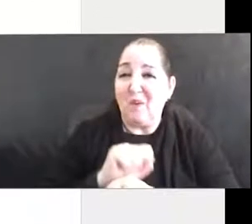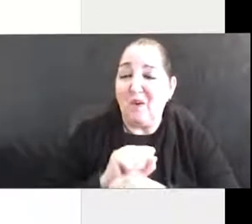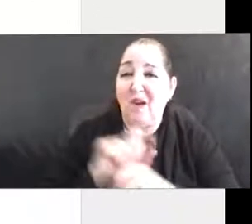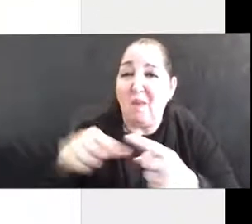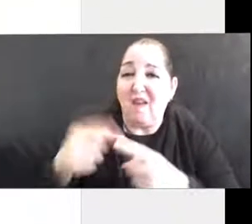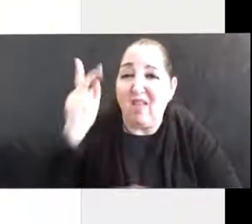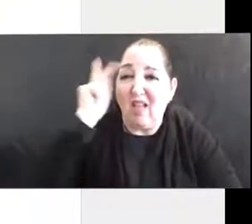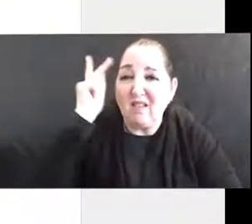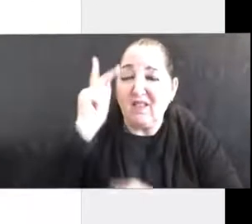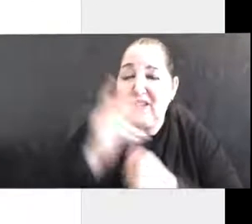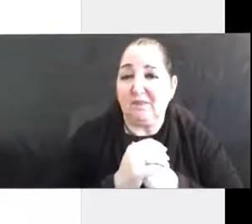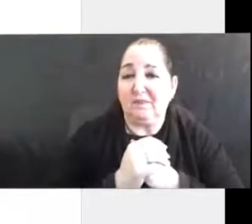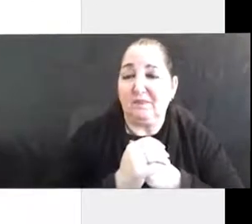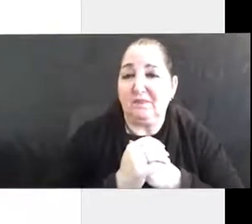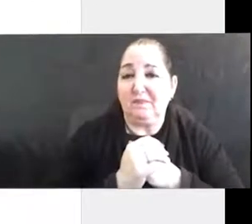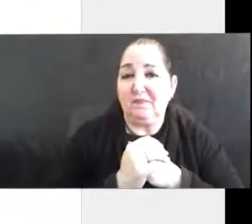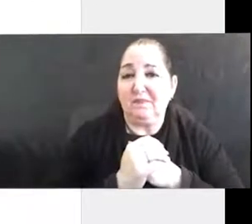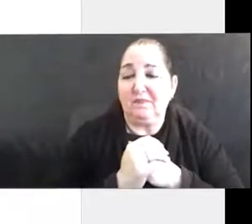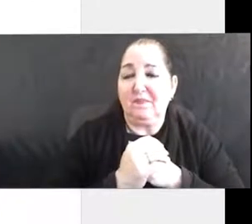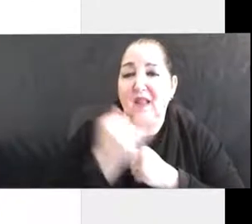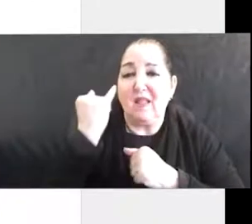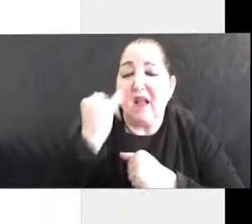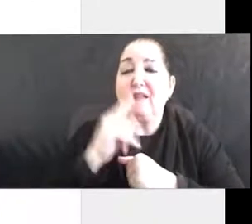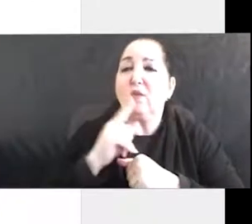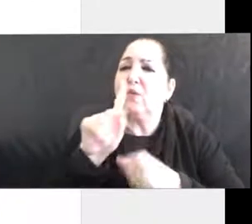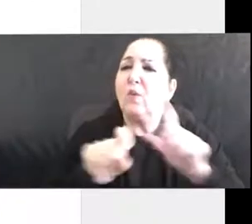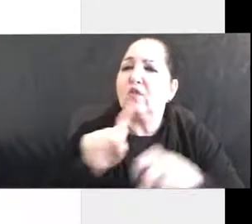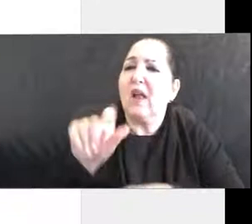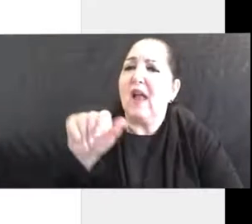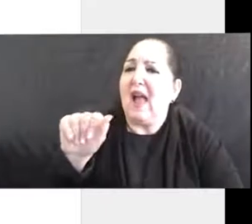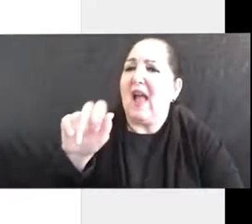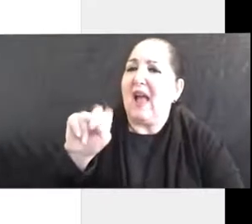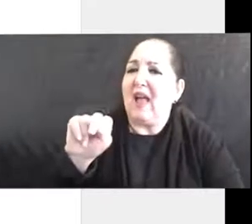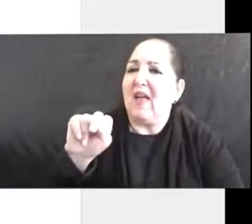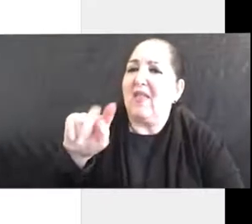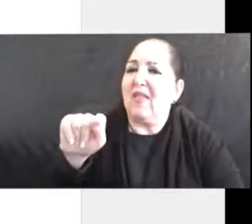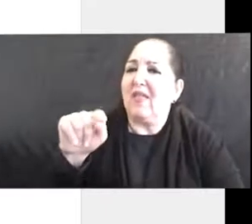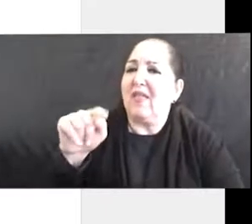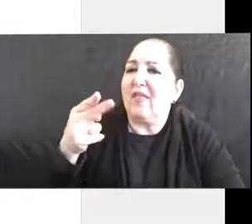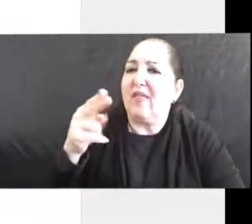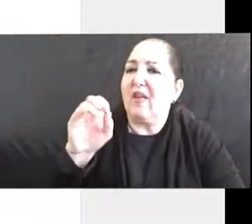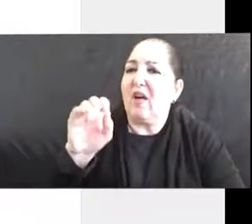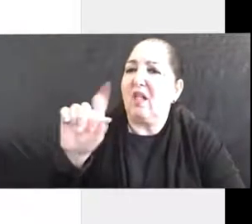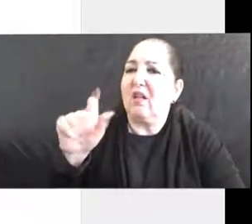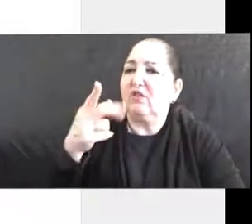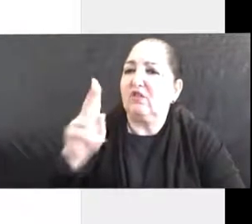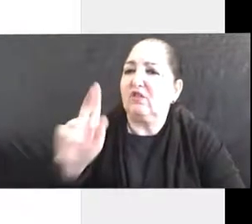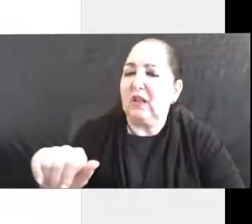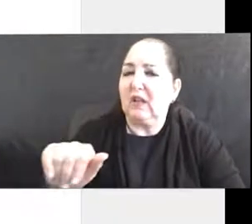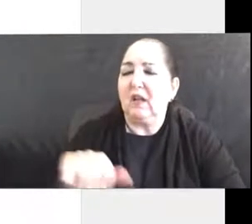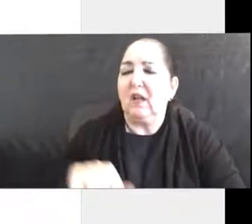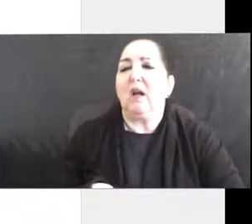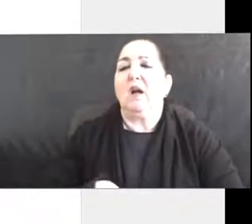basically the thesis there is to question ontology, to return to